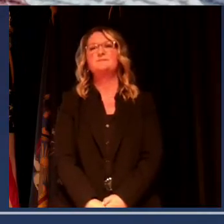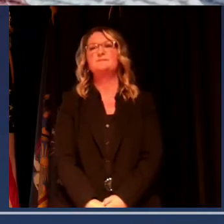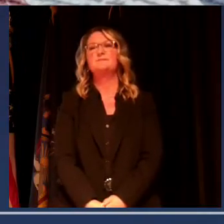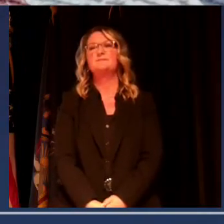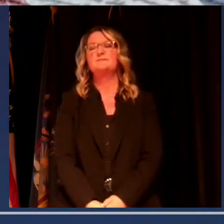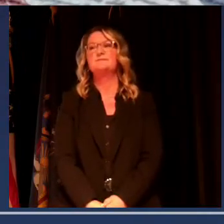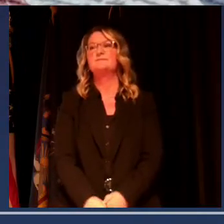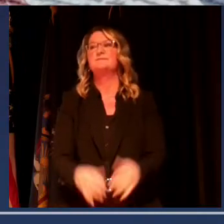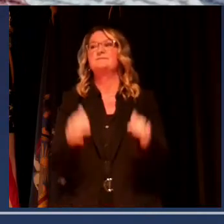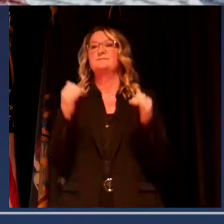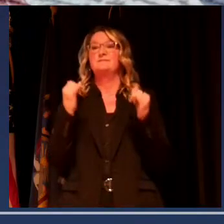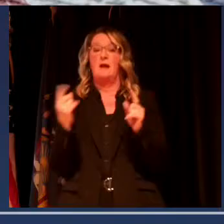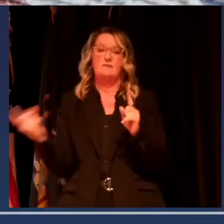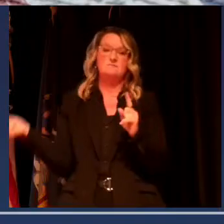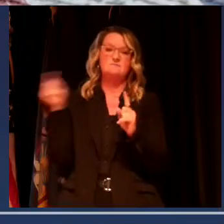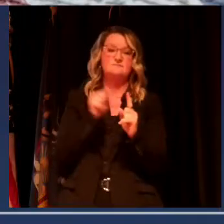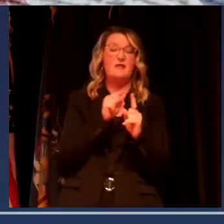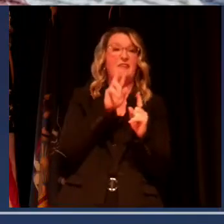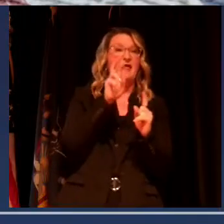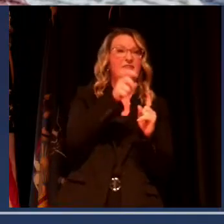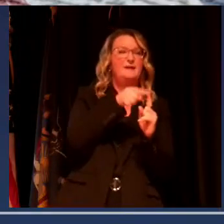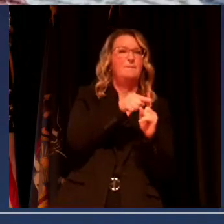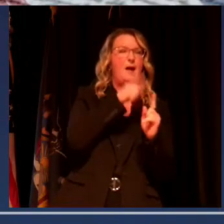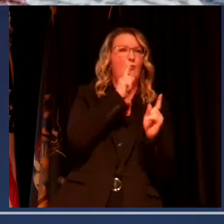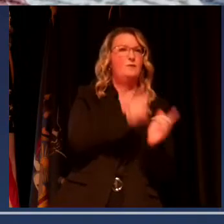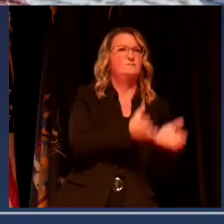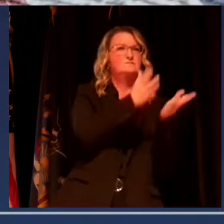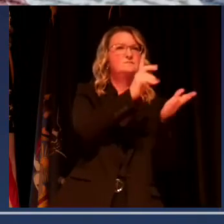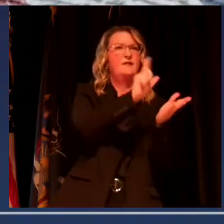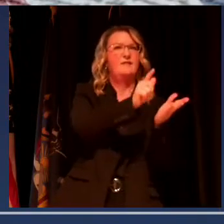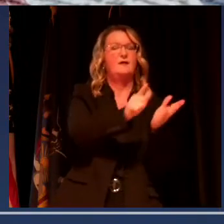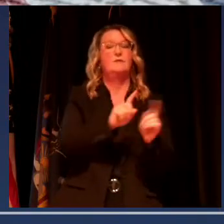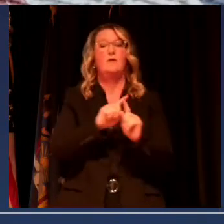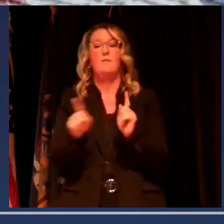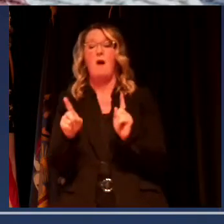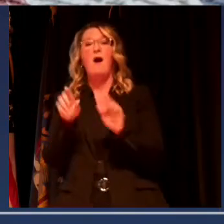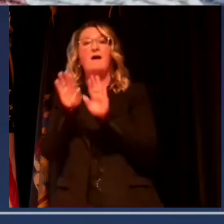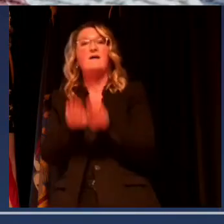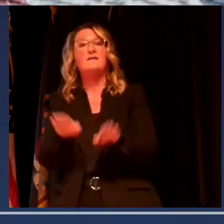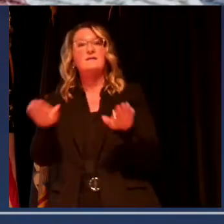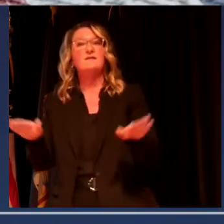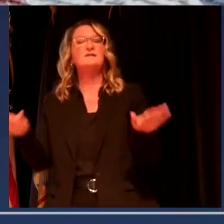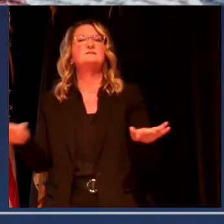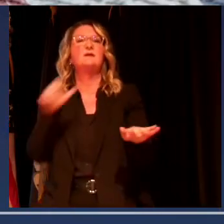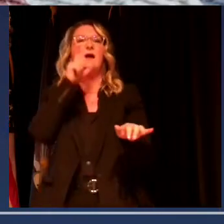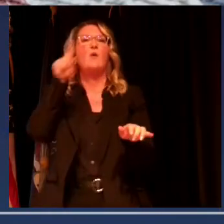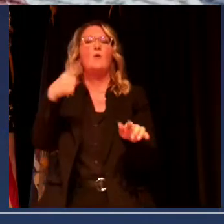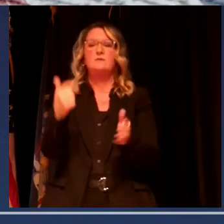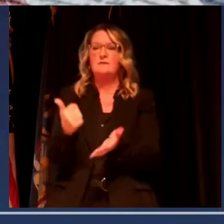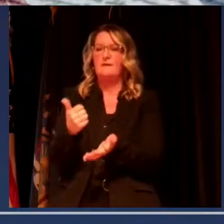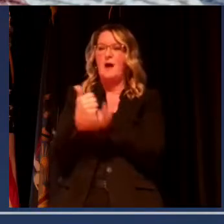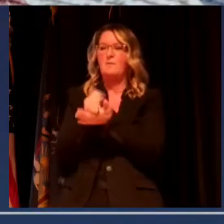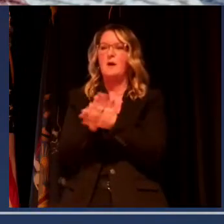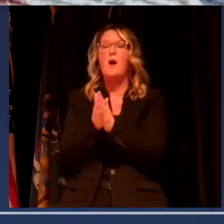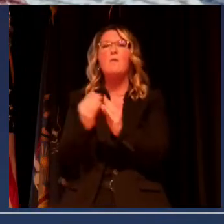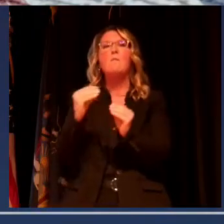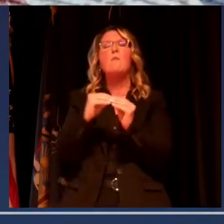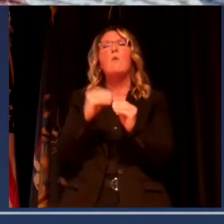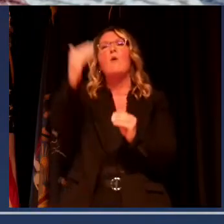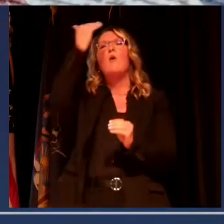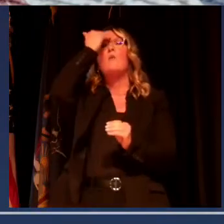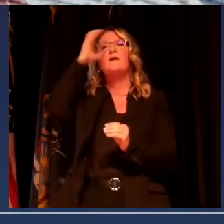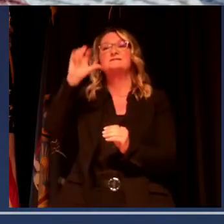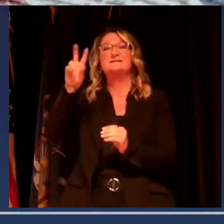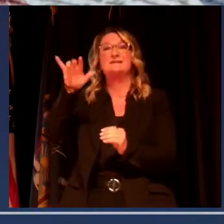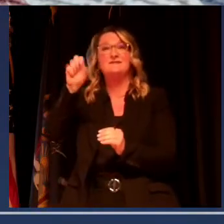Now, I'll return to this theme later in my address. But when it comes to children, we are not just helping them become more civic-minded, we